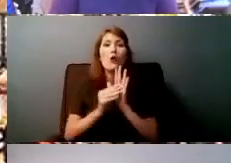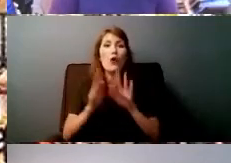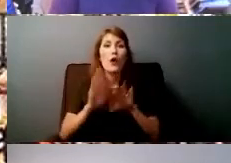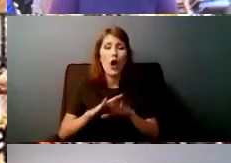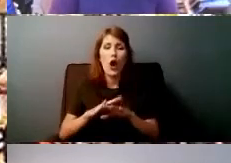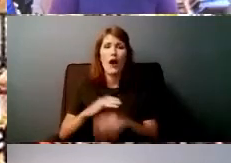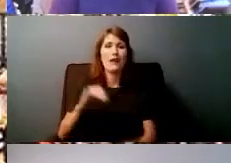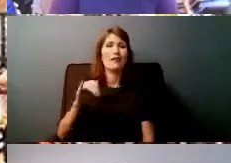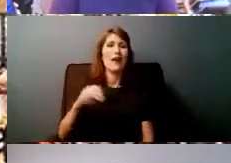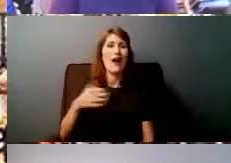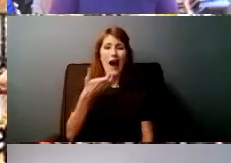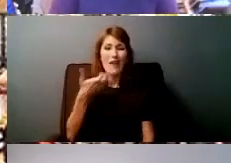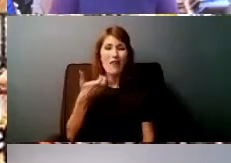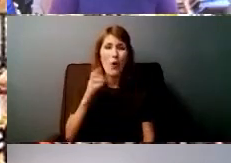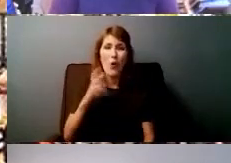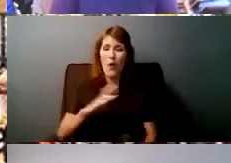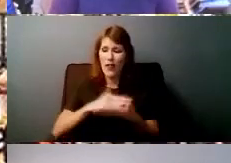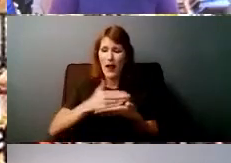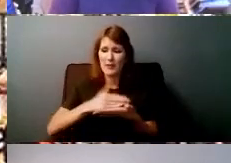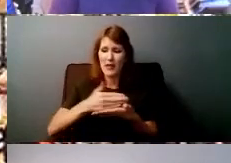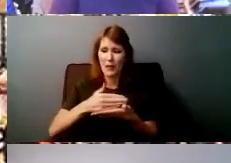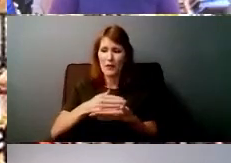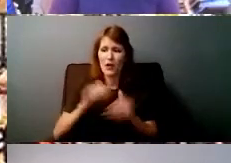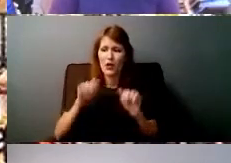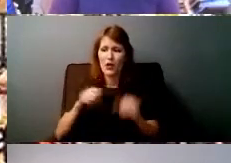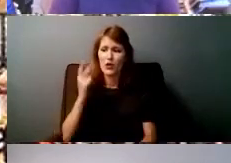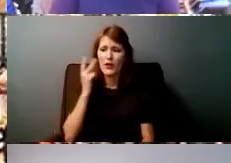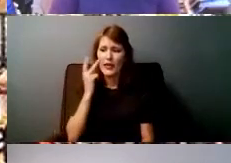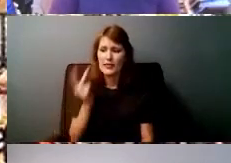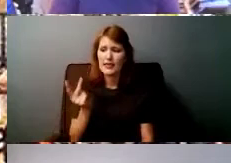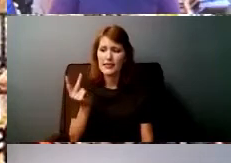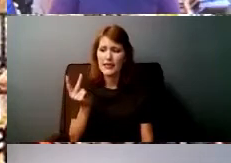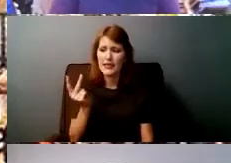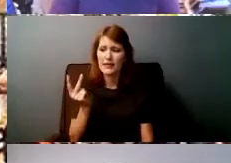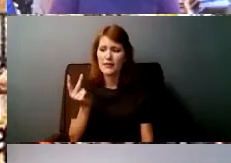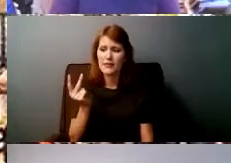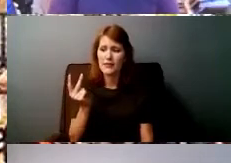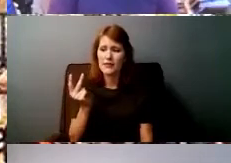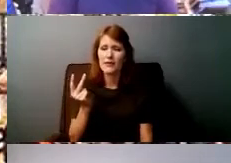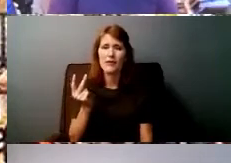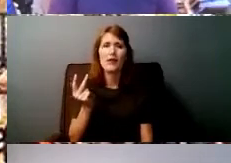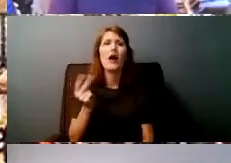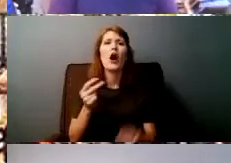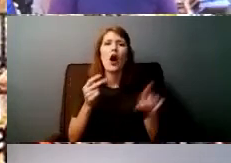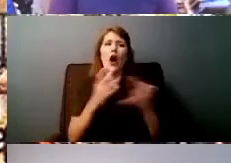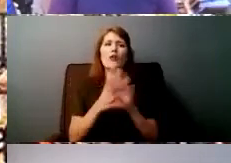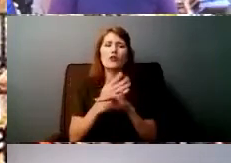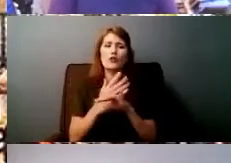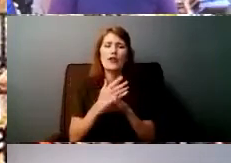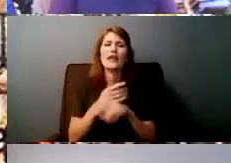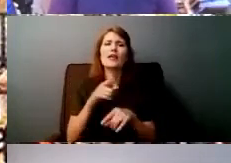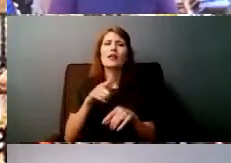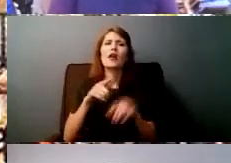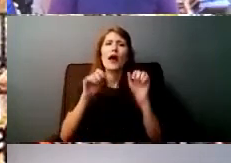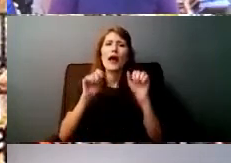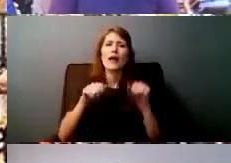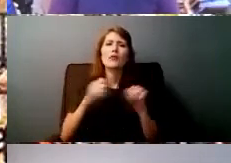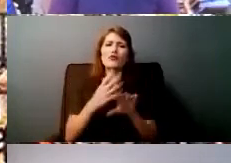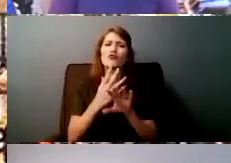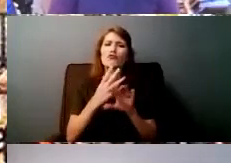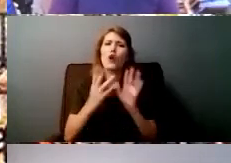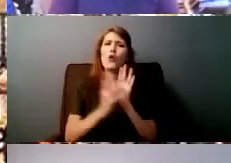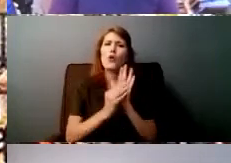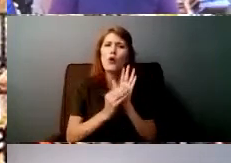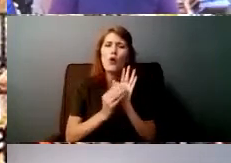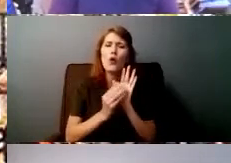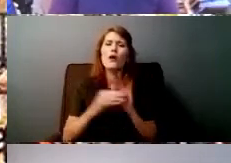laptop. And you can see here on the mosaic that's on the screen, they were able to record opera singers around the world where many